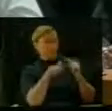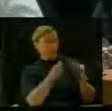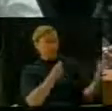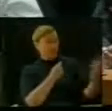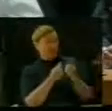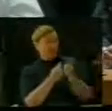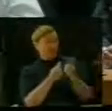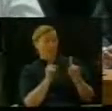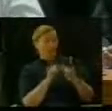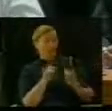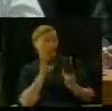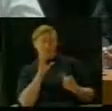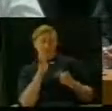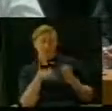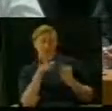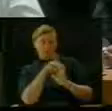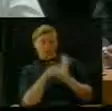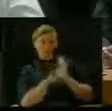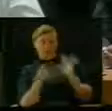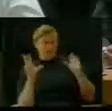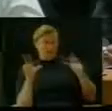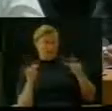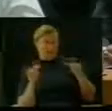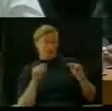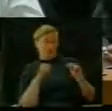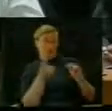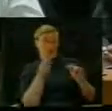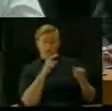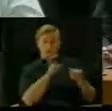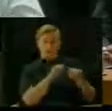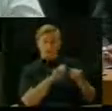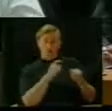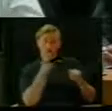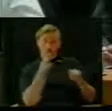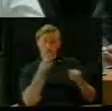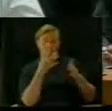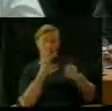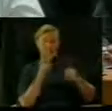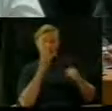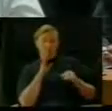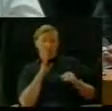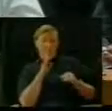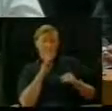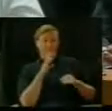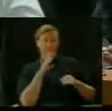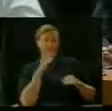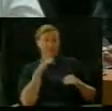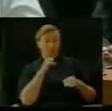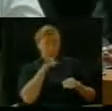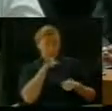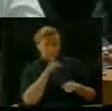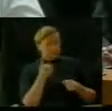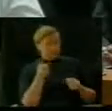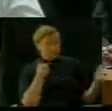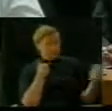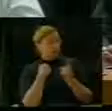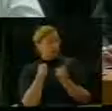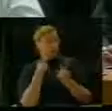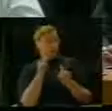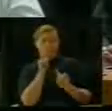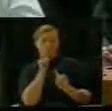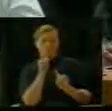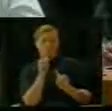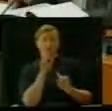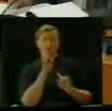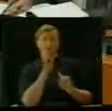had a conversation with her about coming down, but did we talk about this policy? You called and said, I want to speak. May I come and speak? And I said, sure, I'd love to have you come. Did